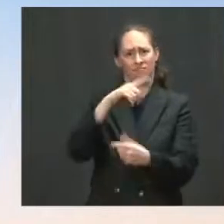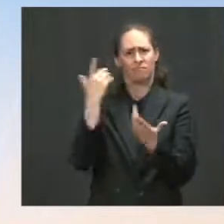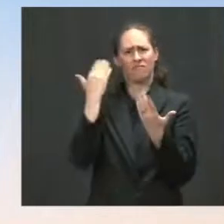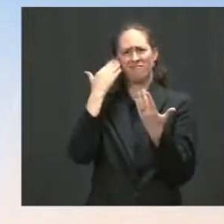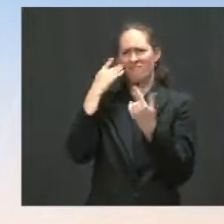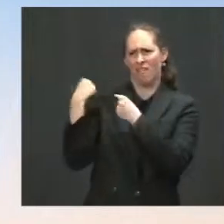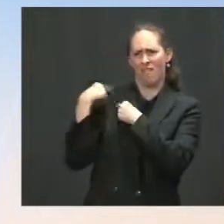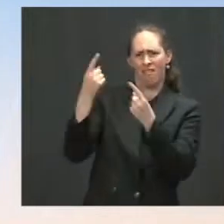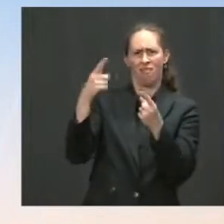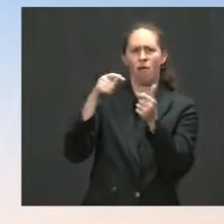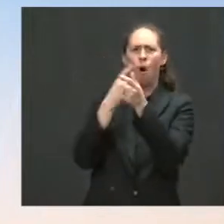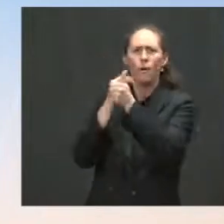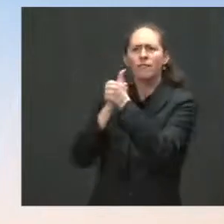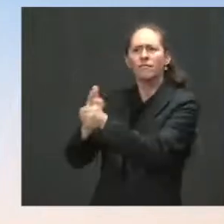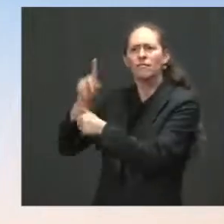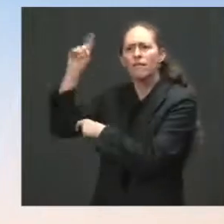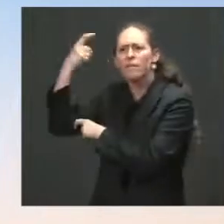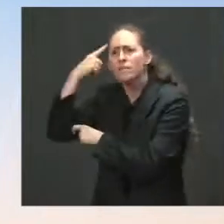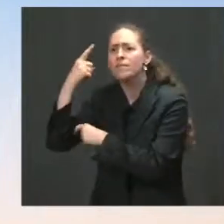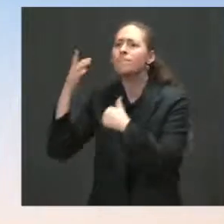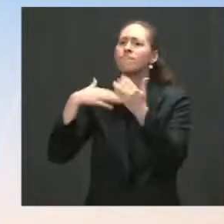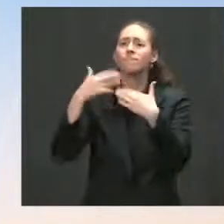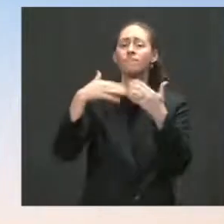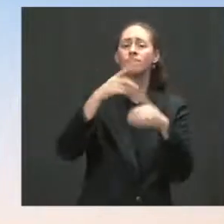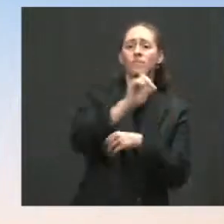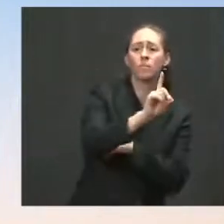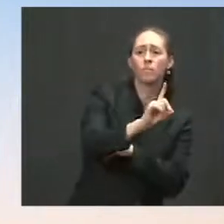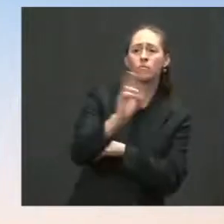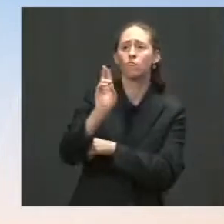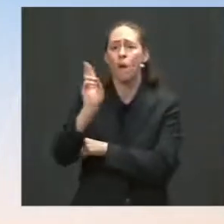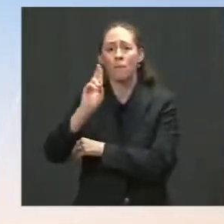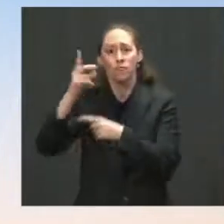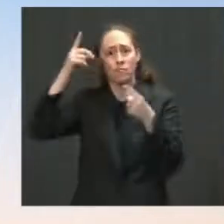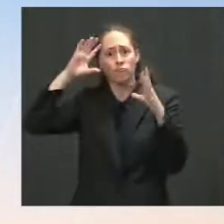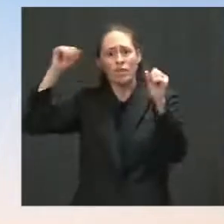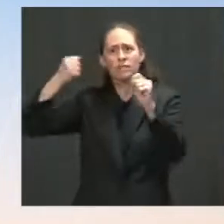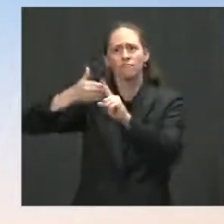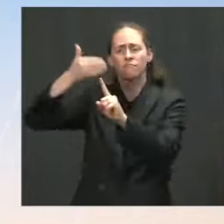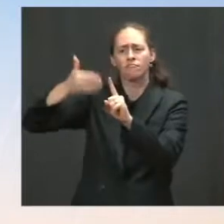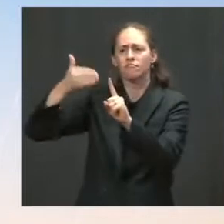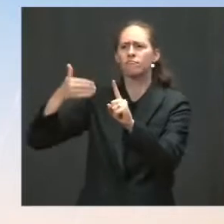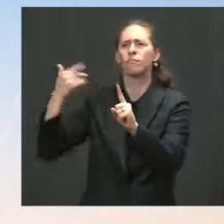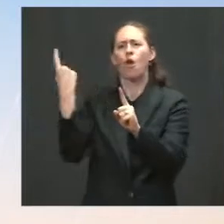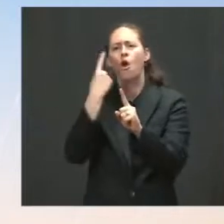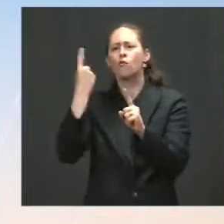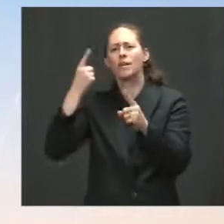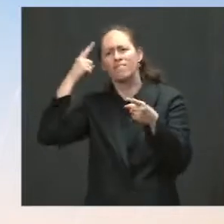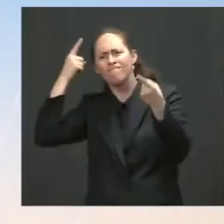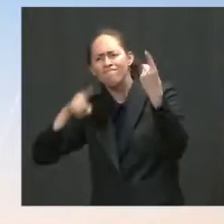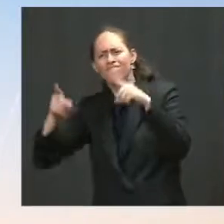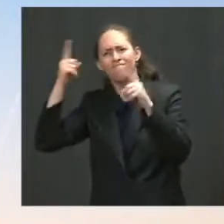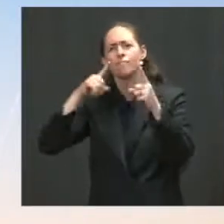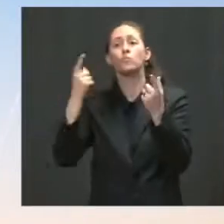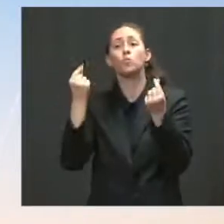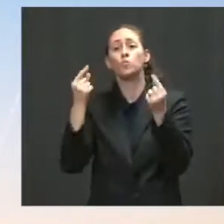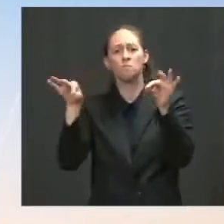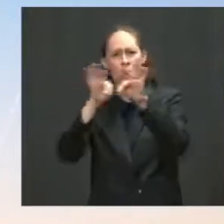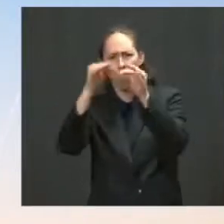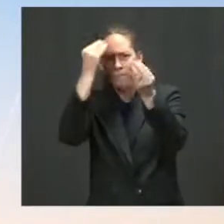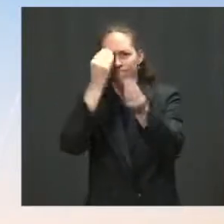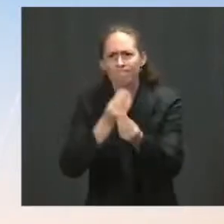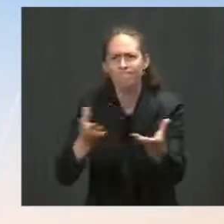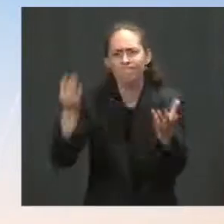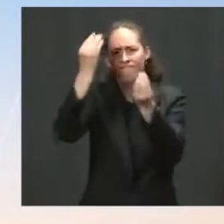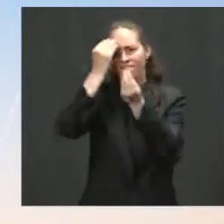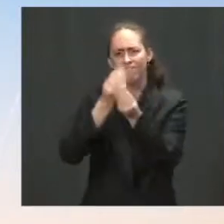importance of ensuring that communities of color, those hardest hit by the virus, have the information and access they need to get vaccinated.